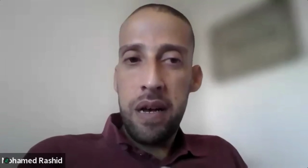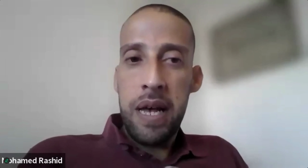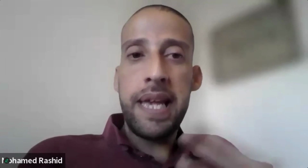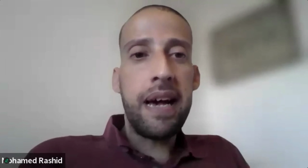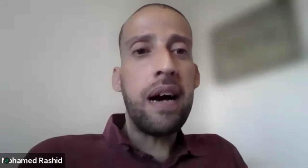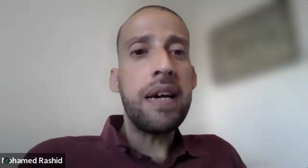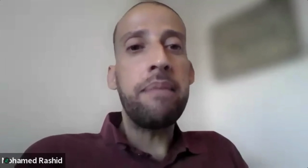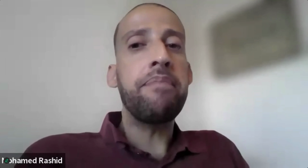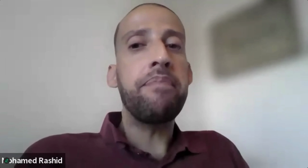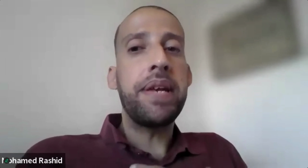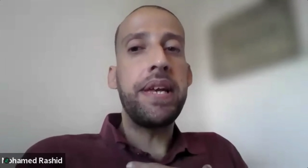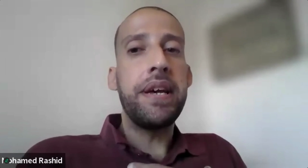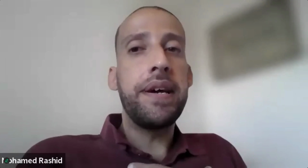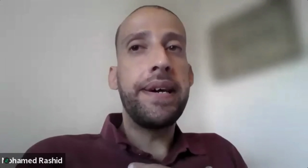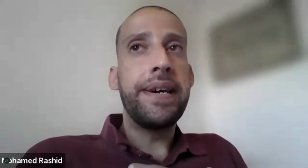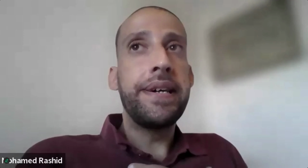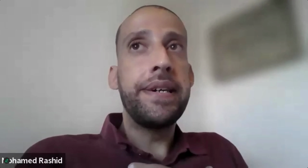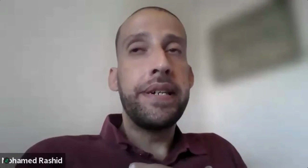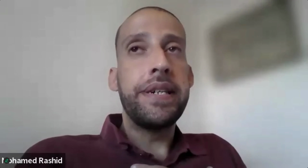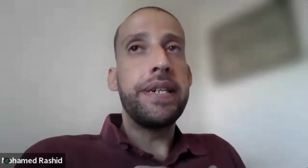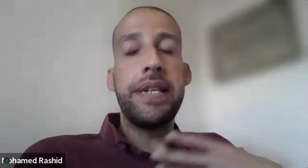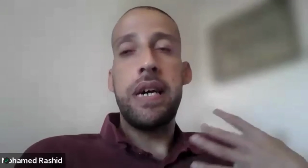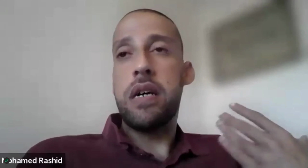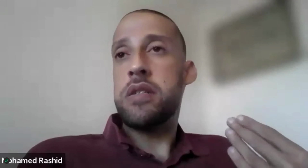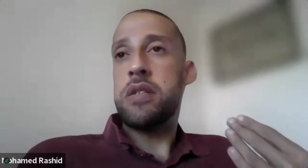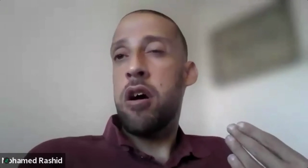back. Yeah, it might be